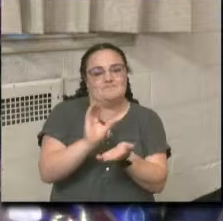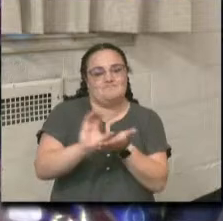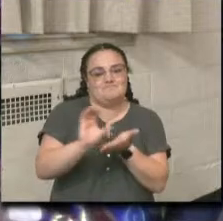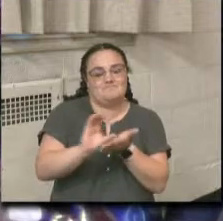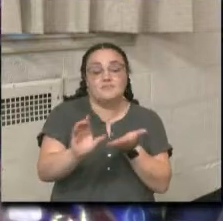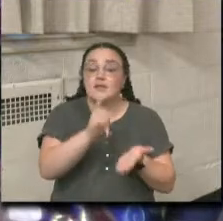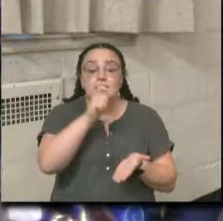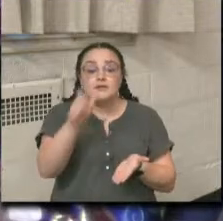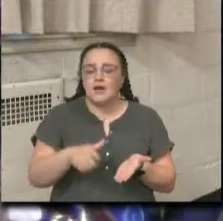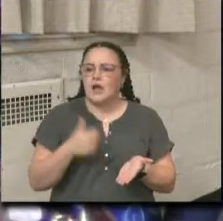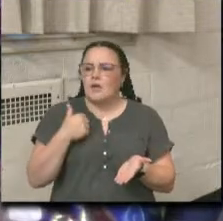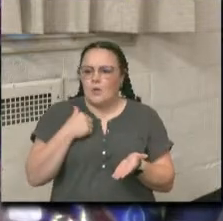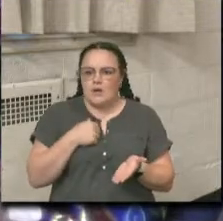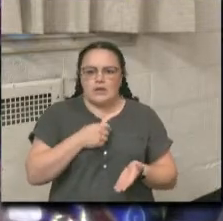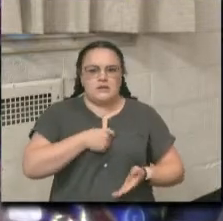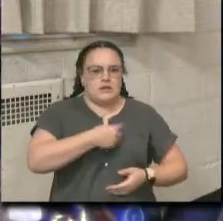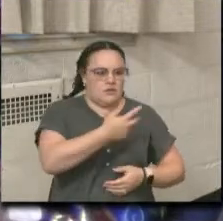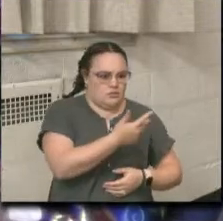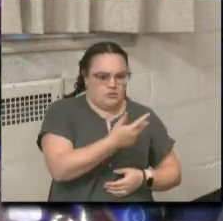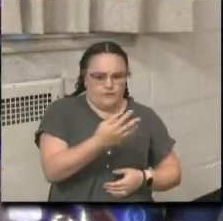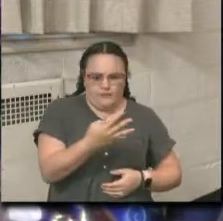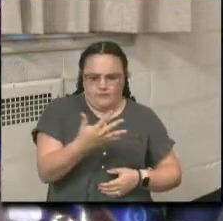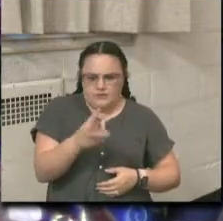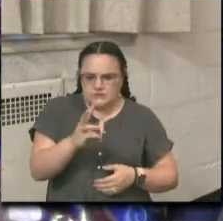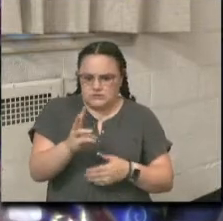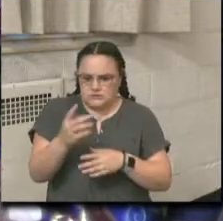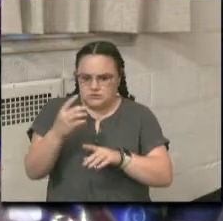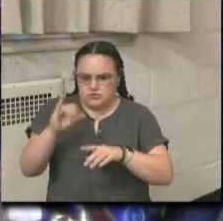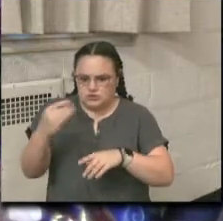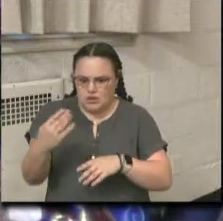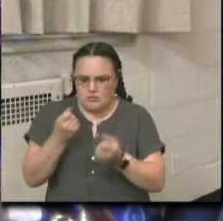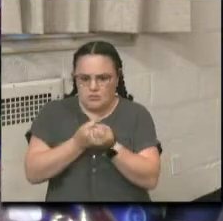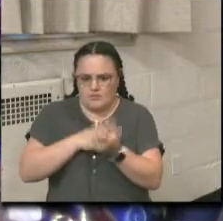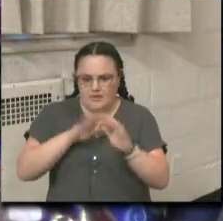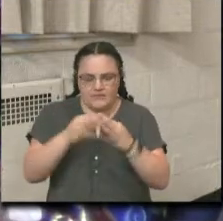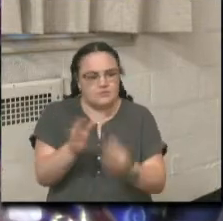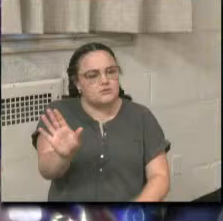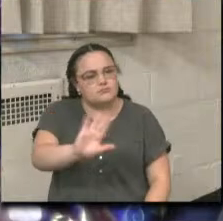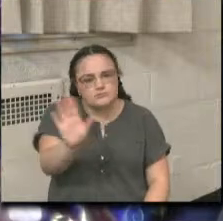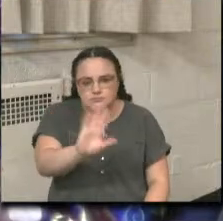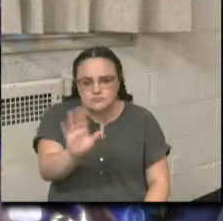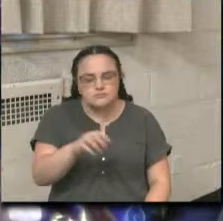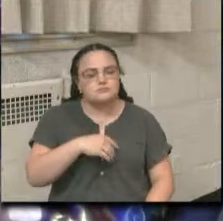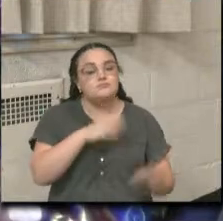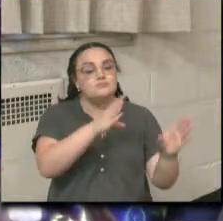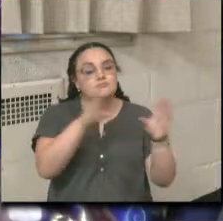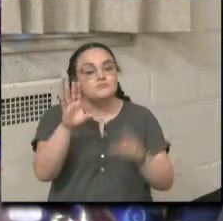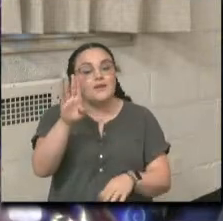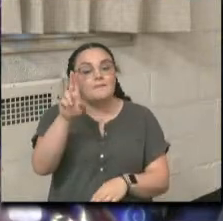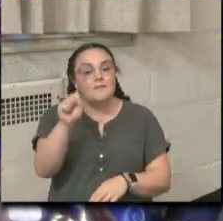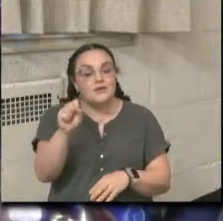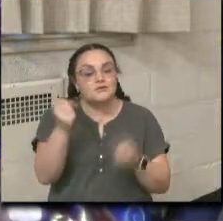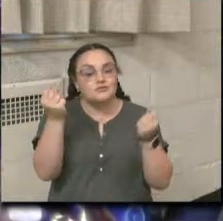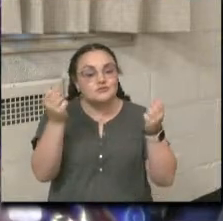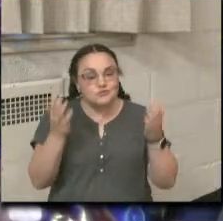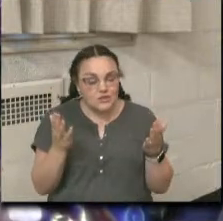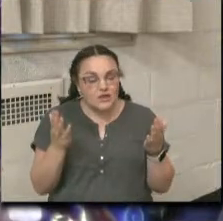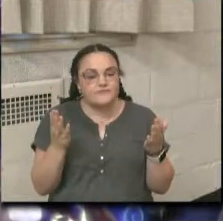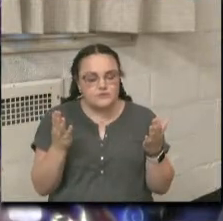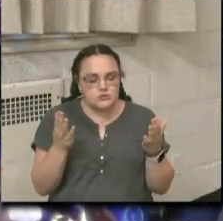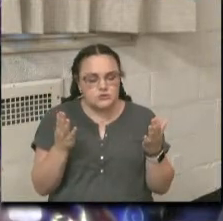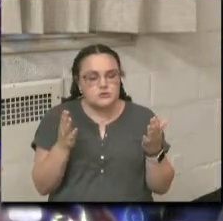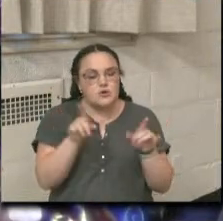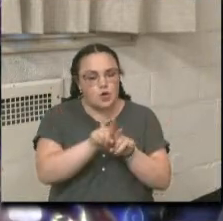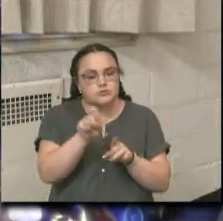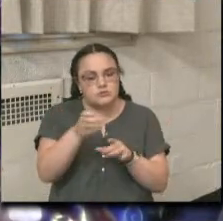part-time jobs to support their families. Supporting our bus drivers with training and continuous professional development is equally